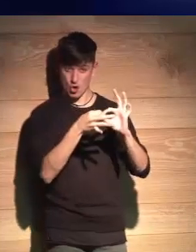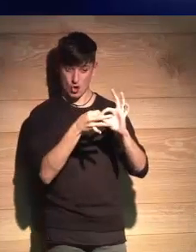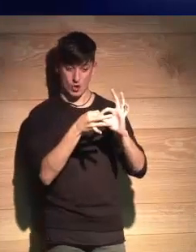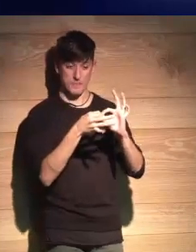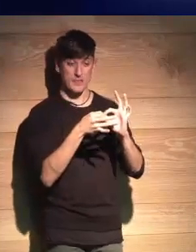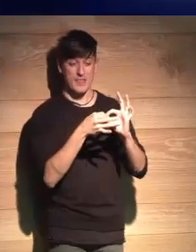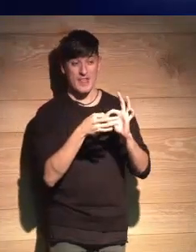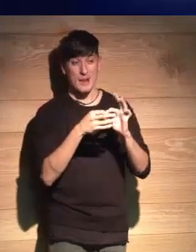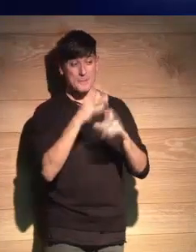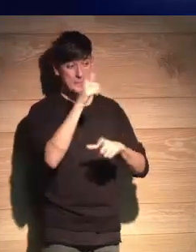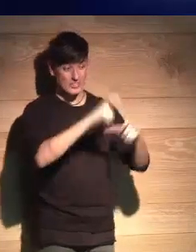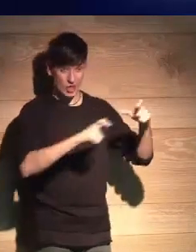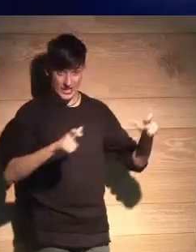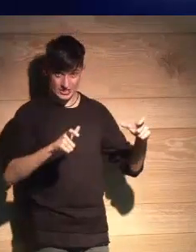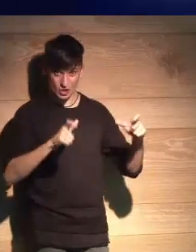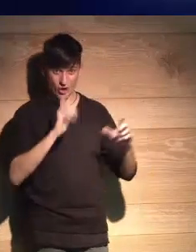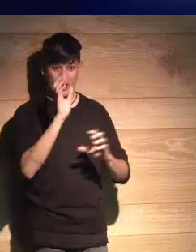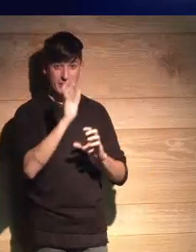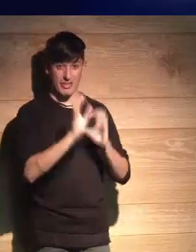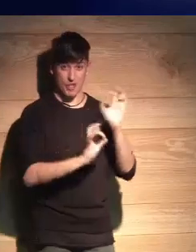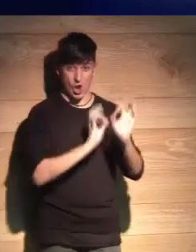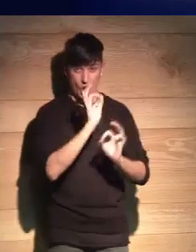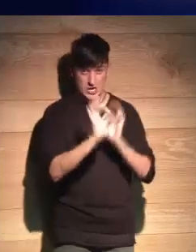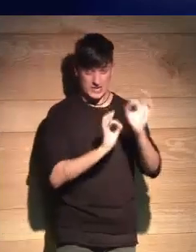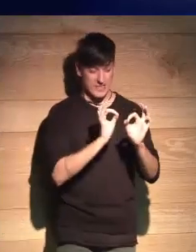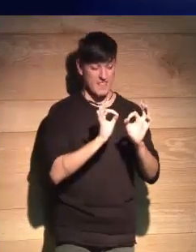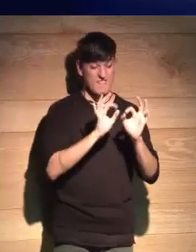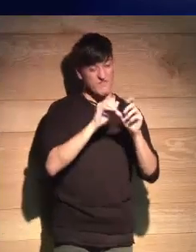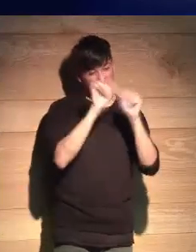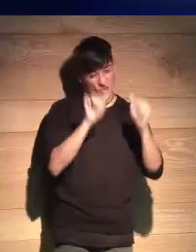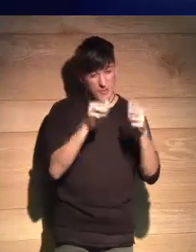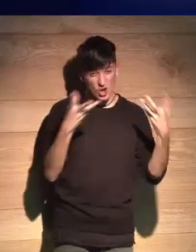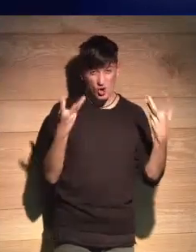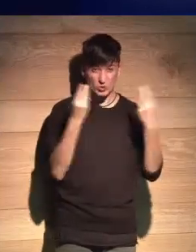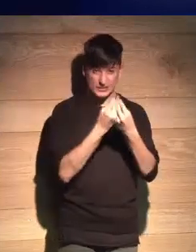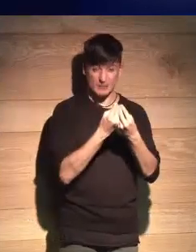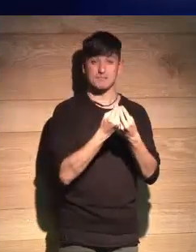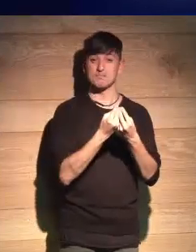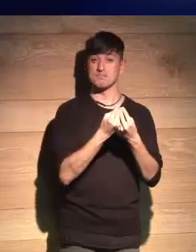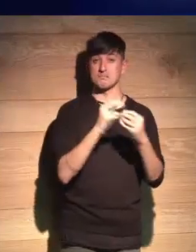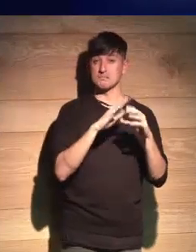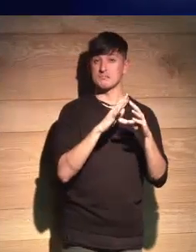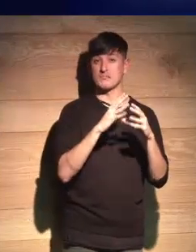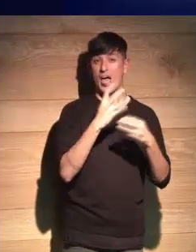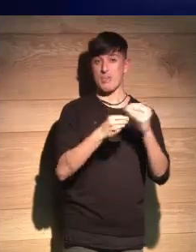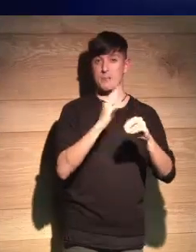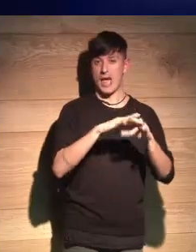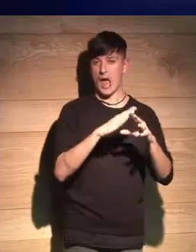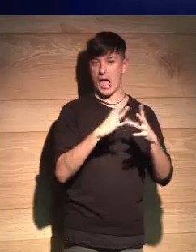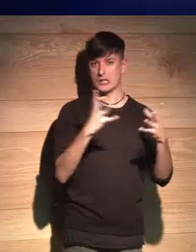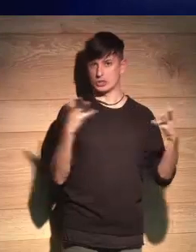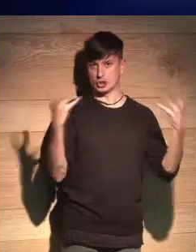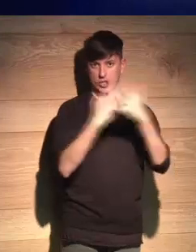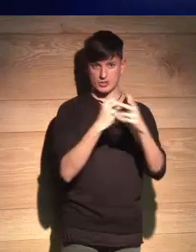the link that brings people together with their organization and their mission, and they work